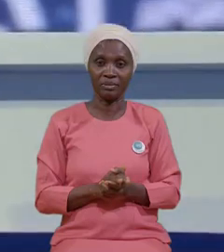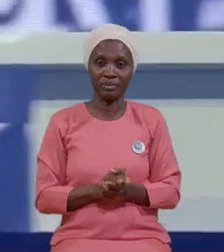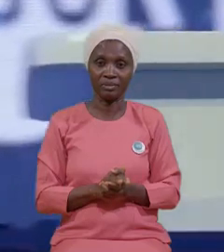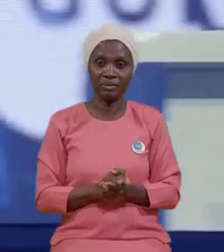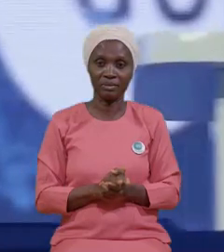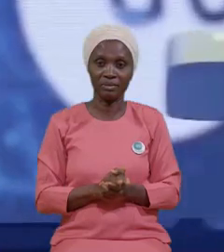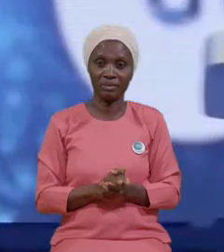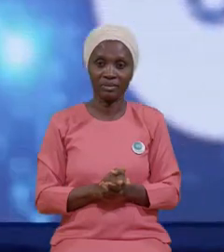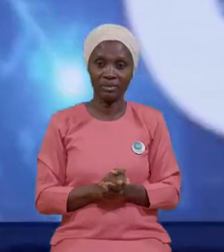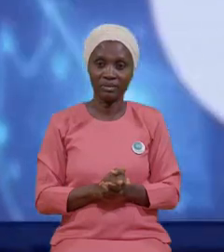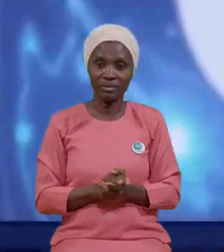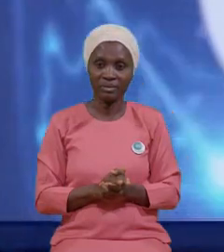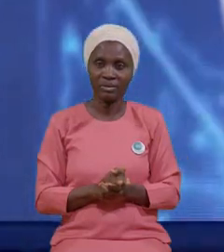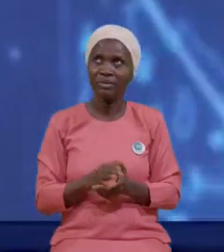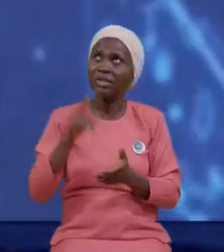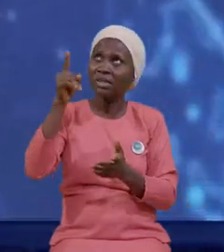Who's mentioning my name